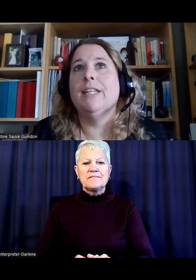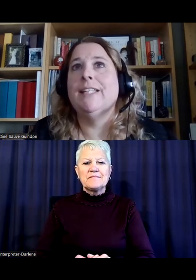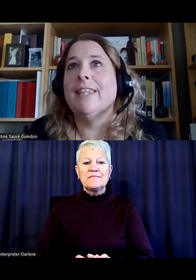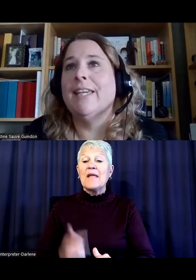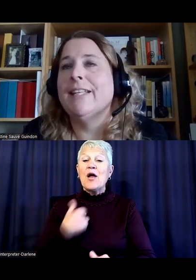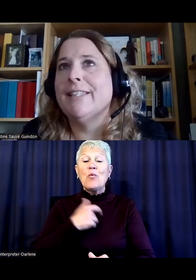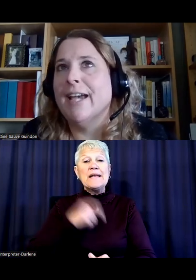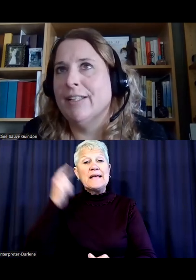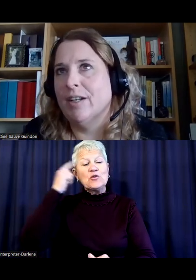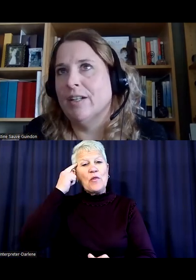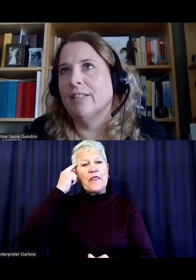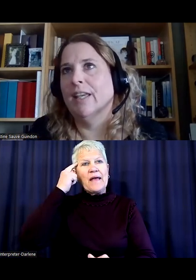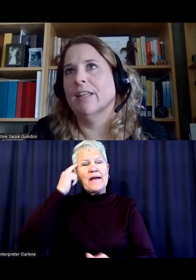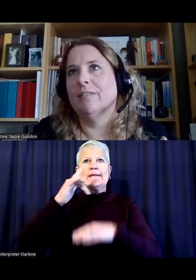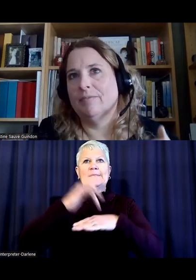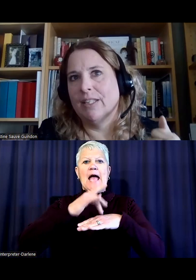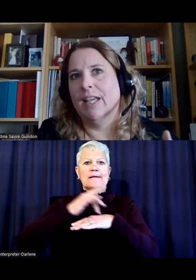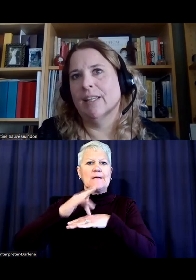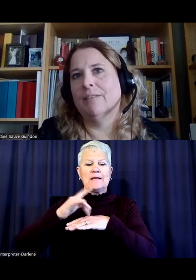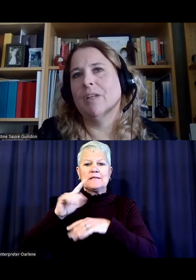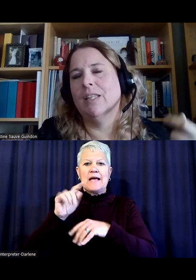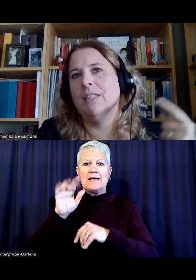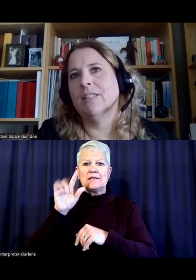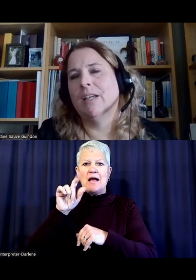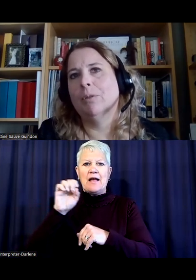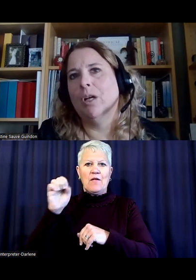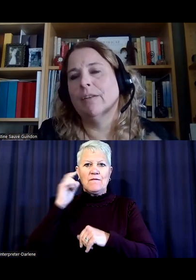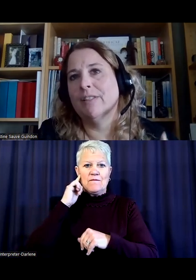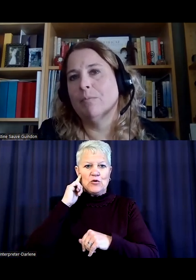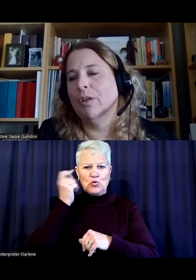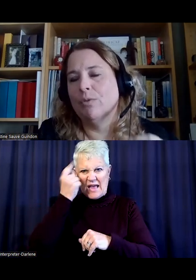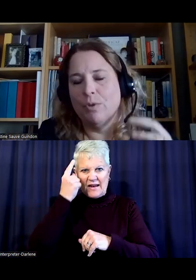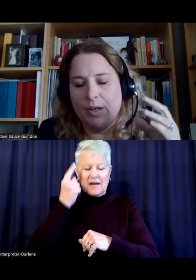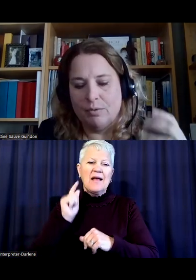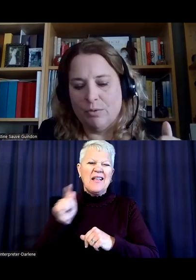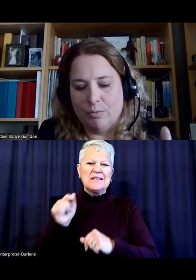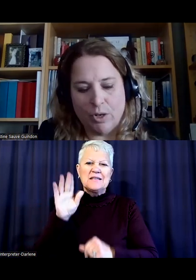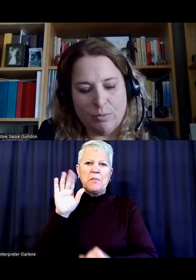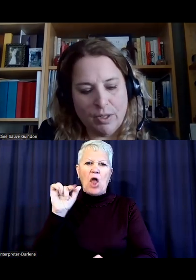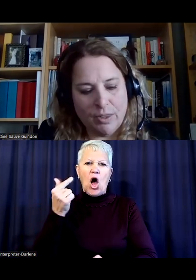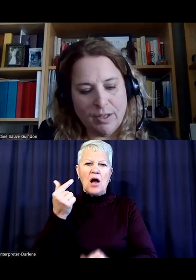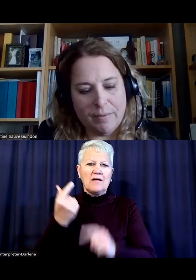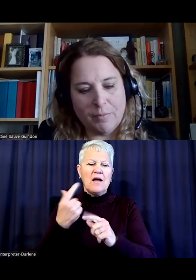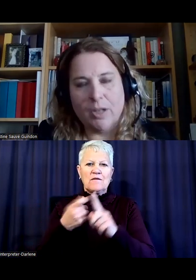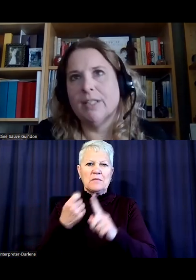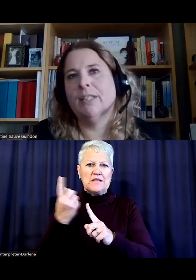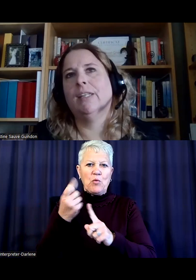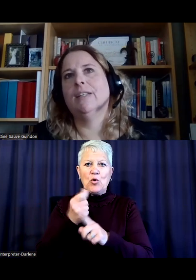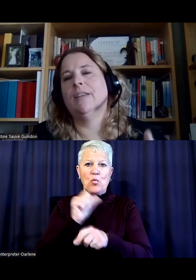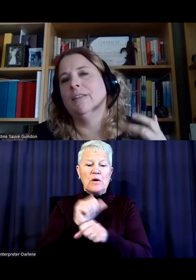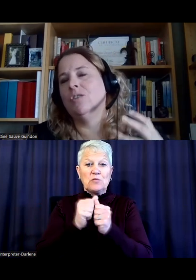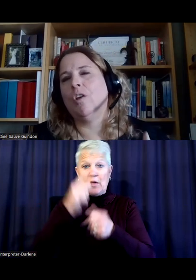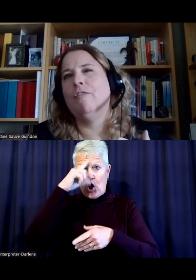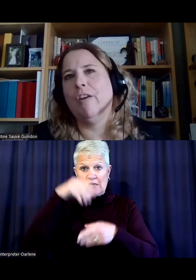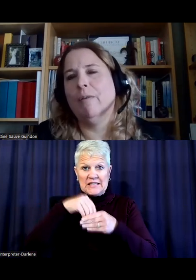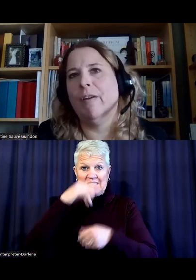So we need to think tactile to get it. And this is a blog of someone who works with autistic kids